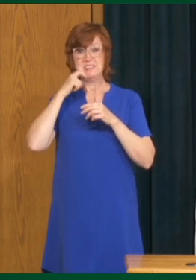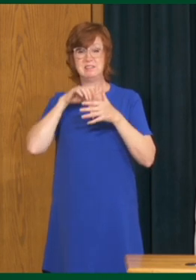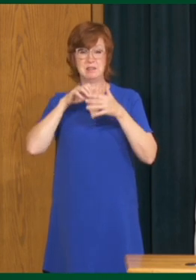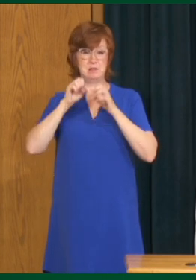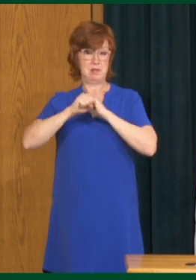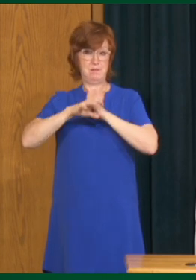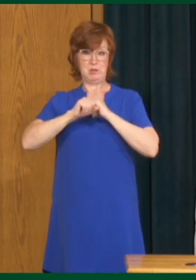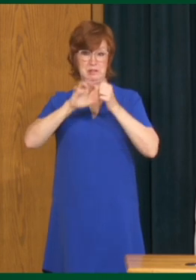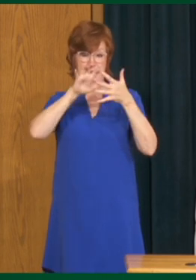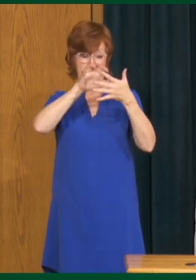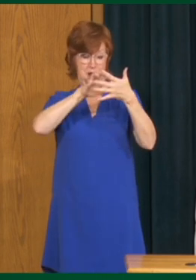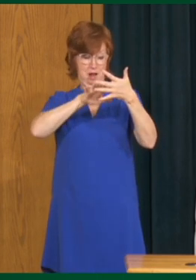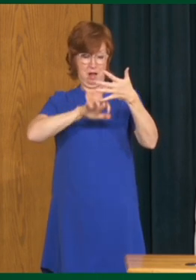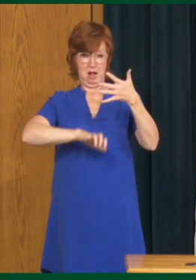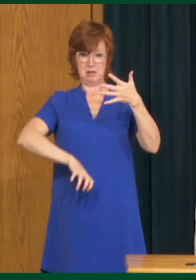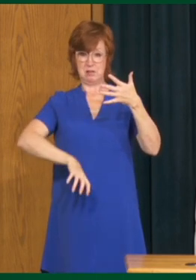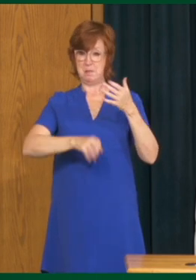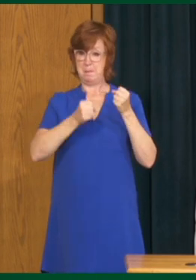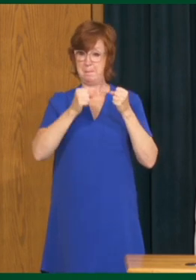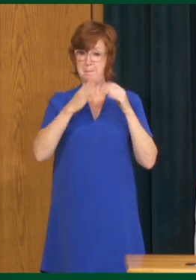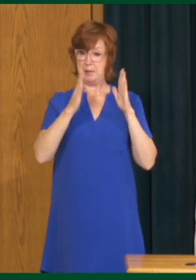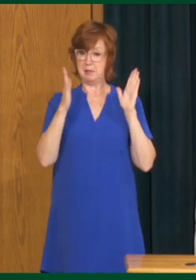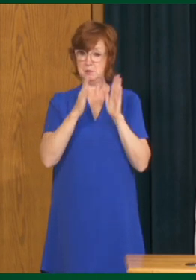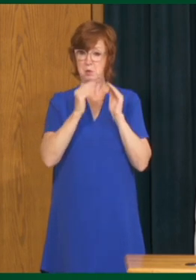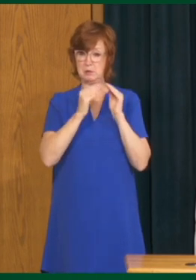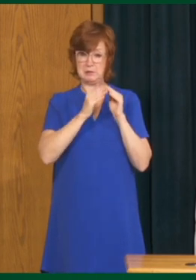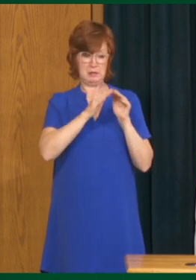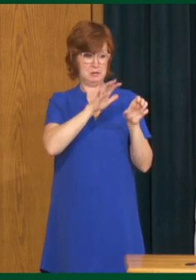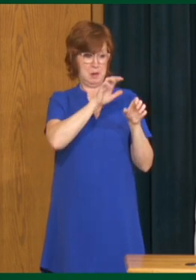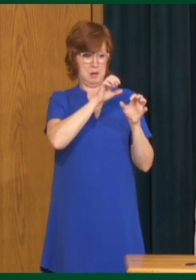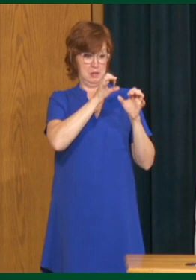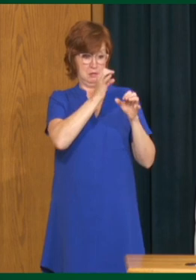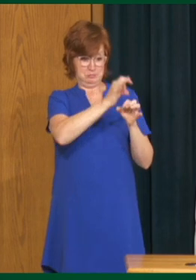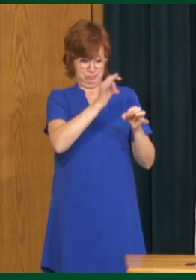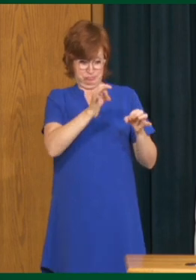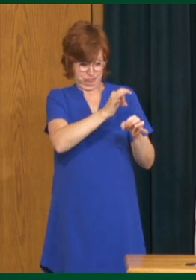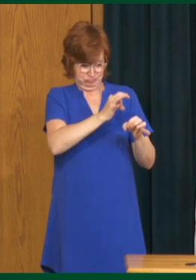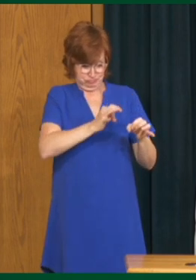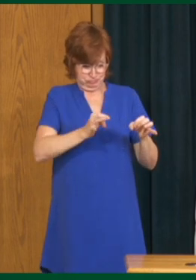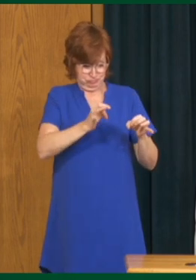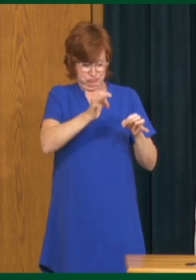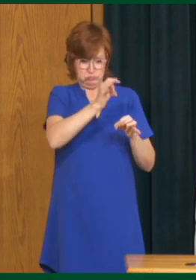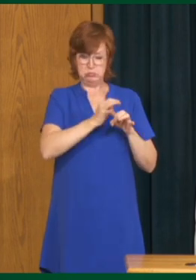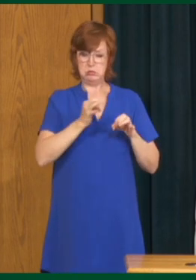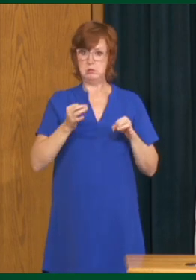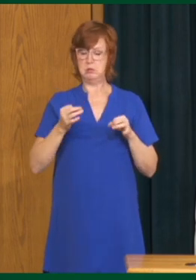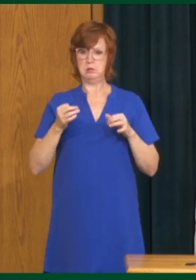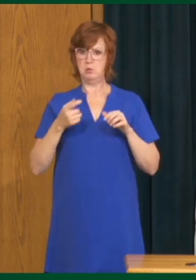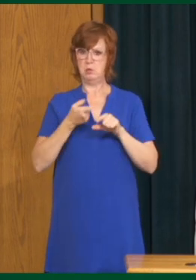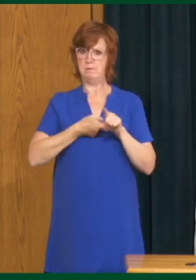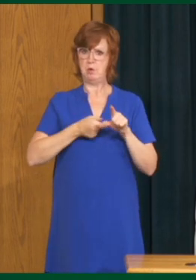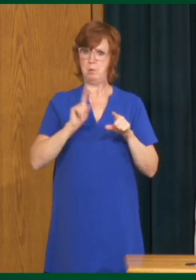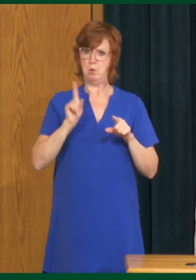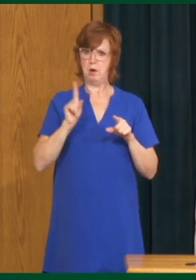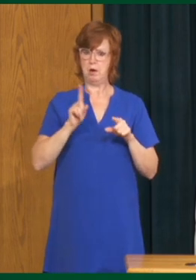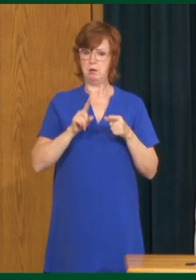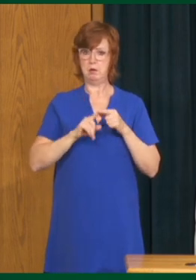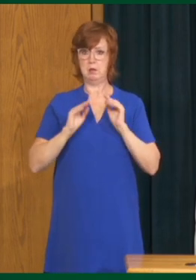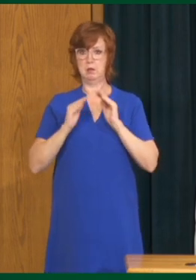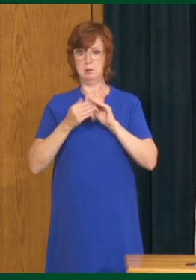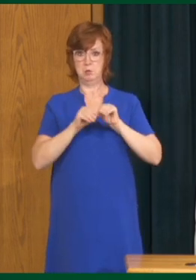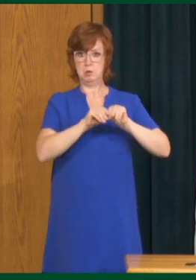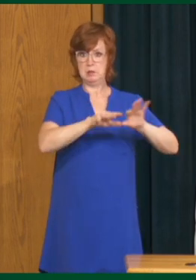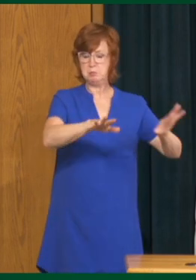Like, how were these people all linked? Like, was it a community transmission kind of thing? Were there,